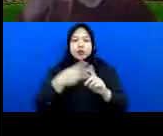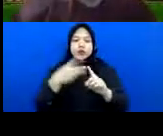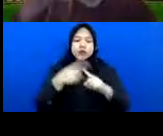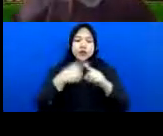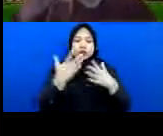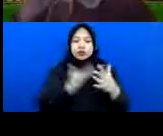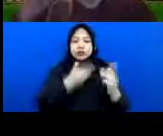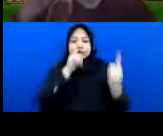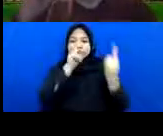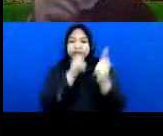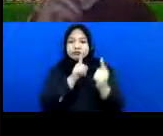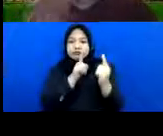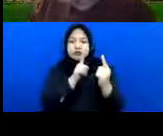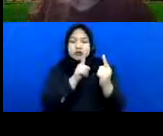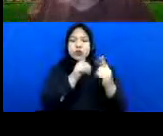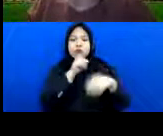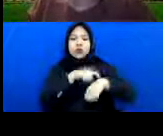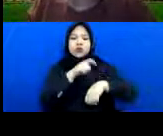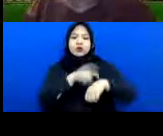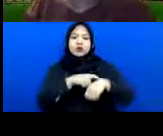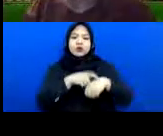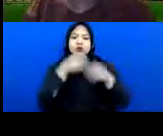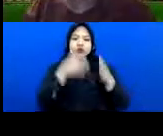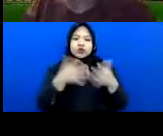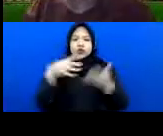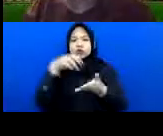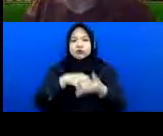by meeting face-to-face at preferred time and place.